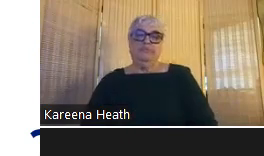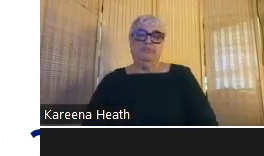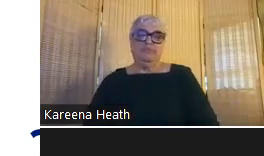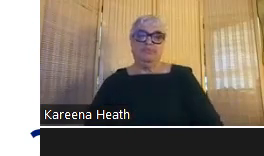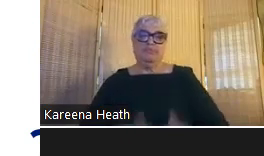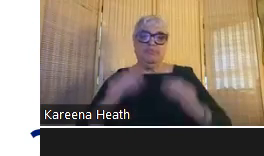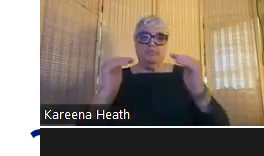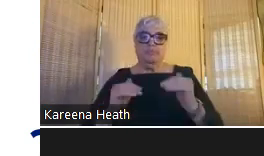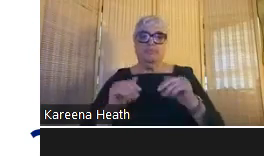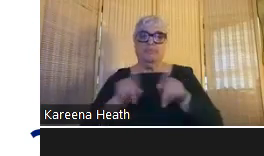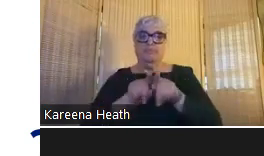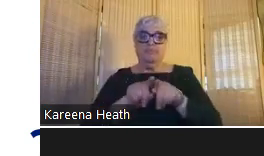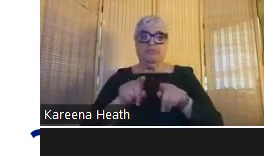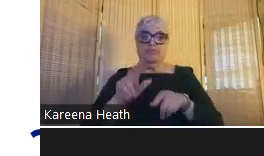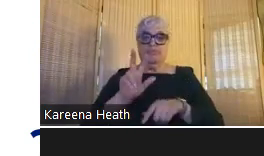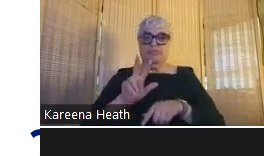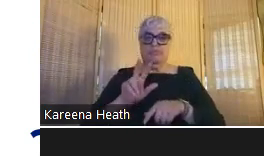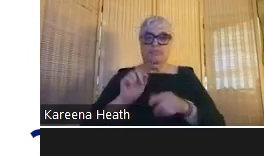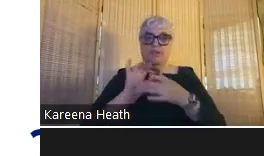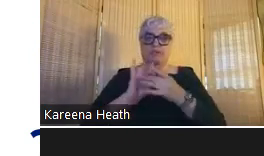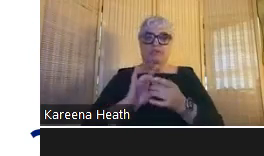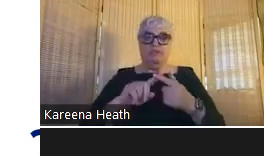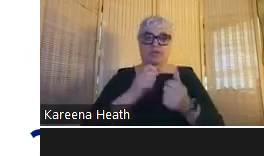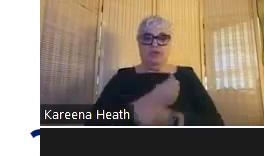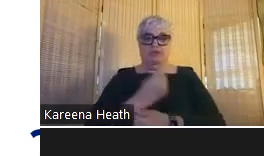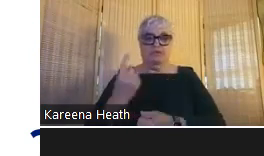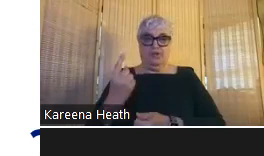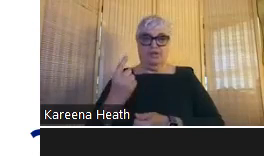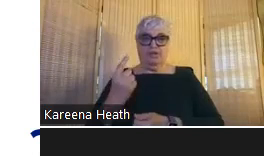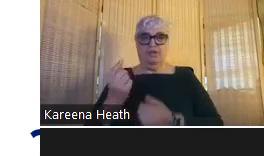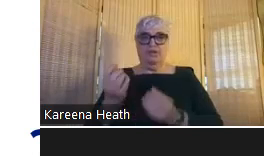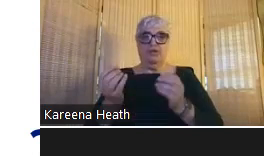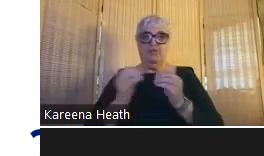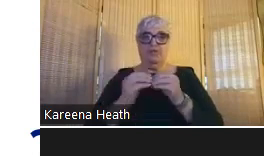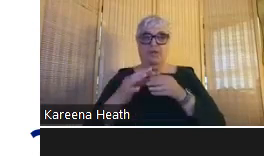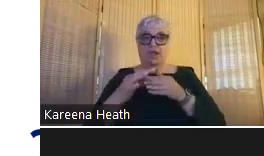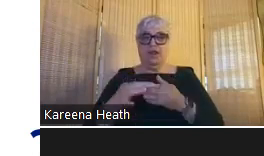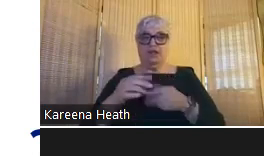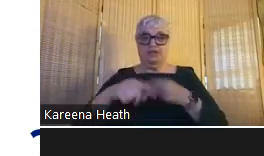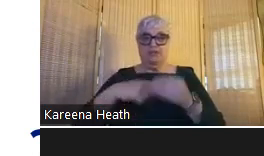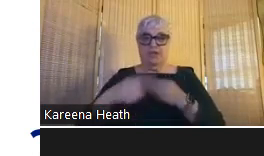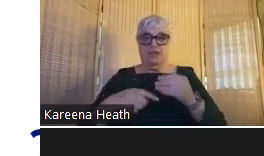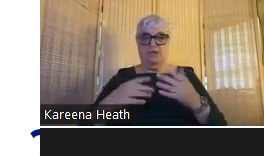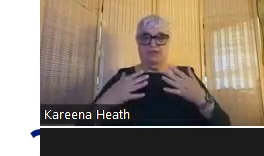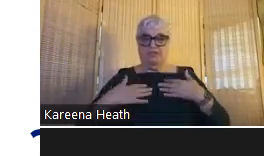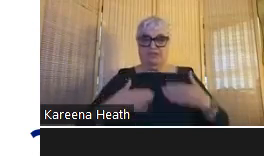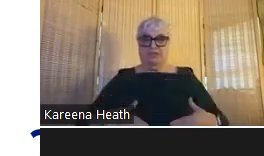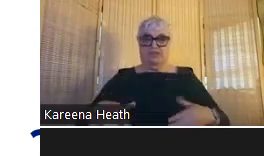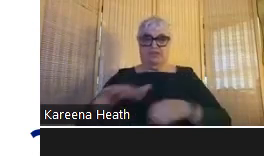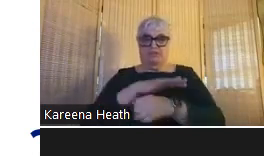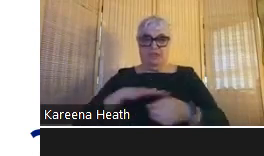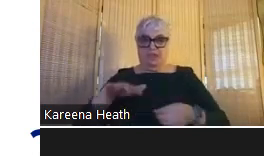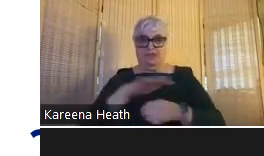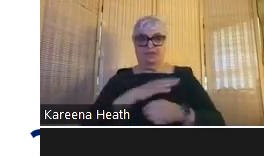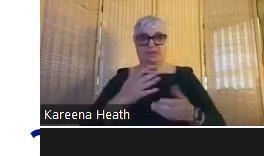Continuing with that service delivery and setting applicable to everyone, there is more guidance around the management of the physical space. It may